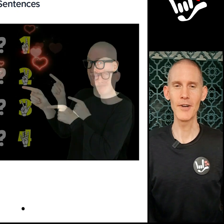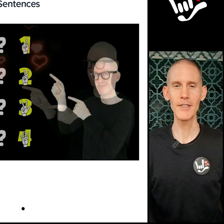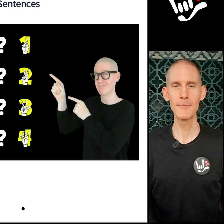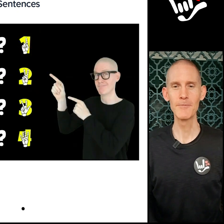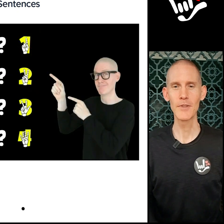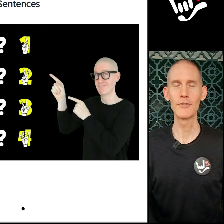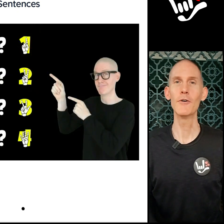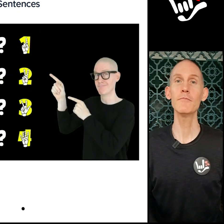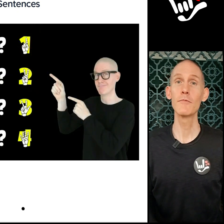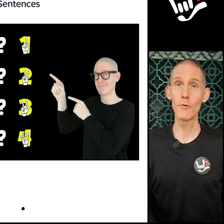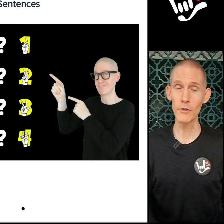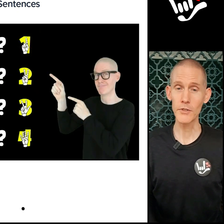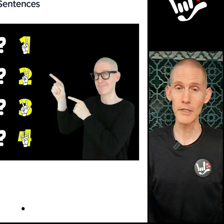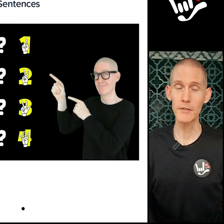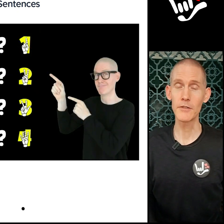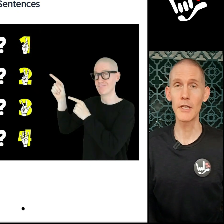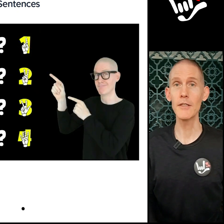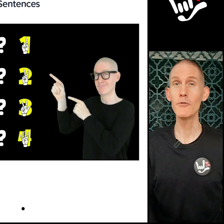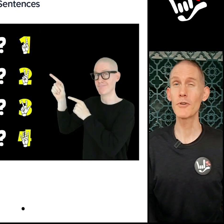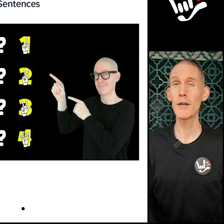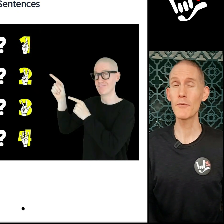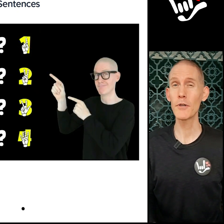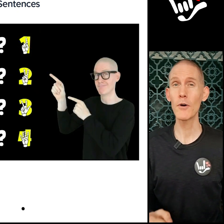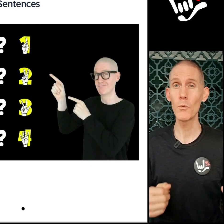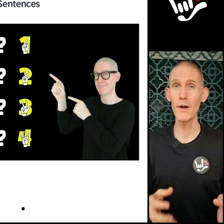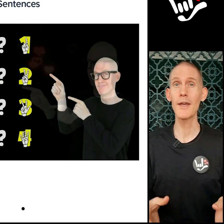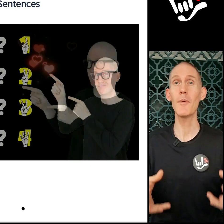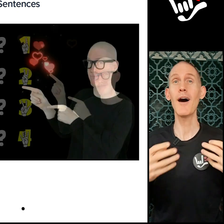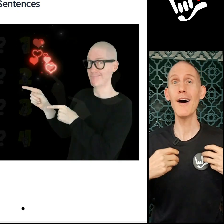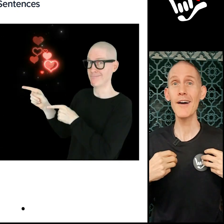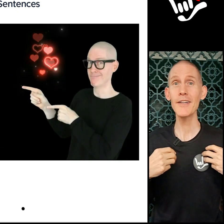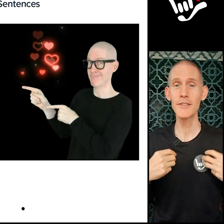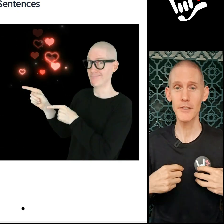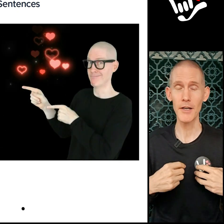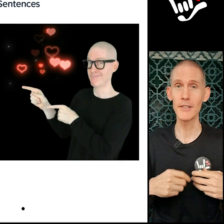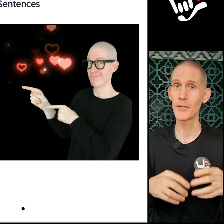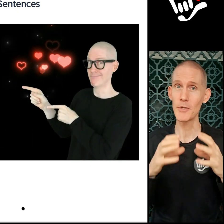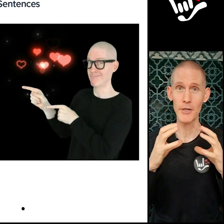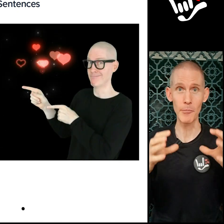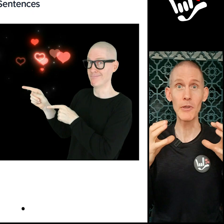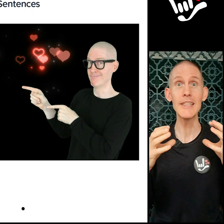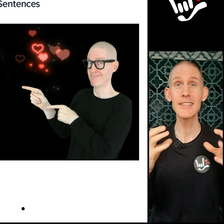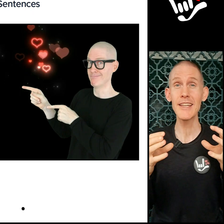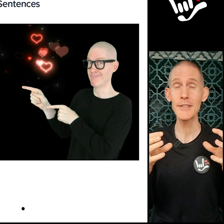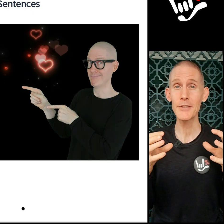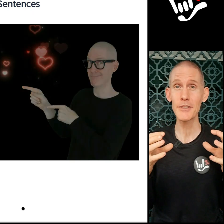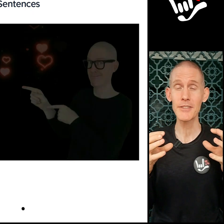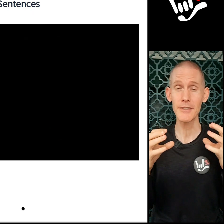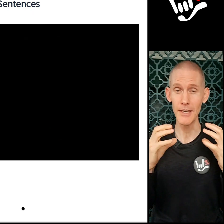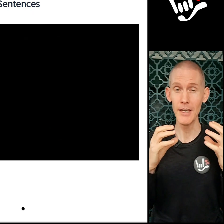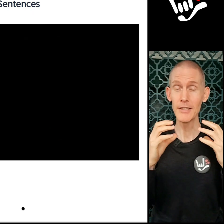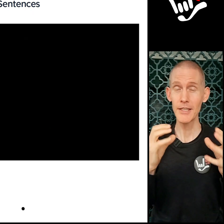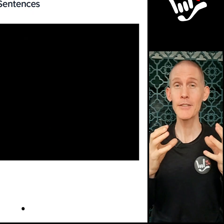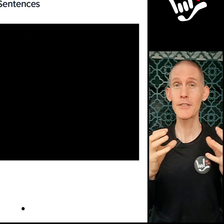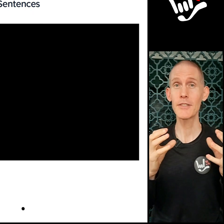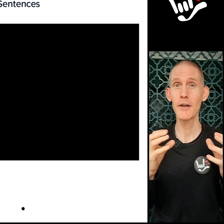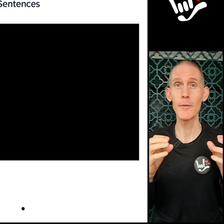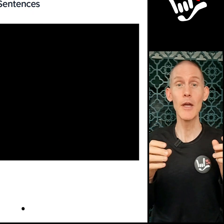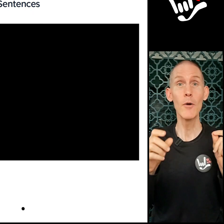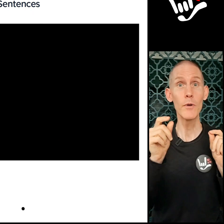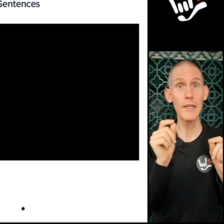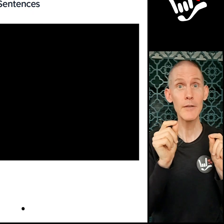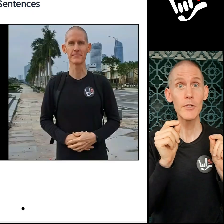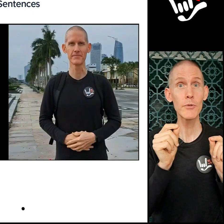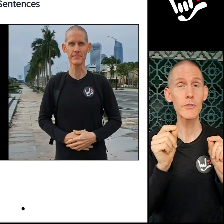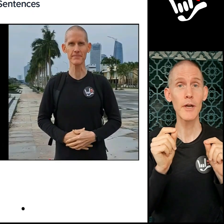All right, so 4 sentences again. You try to figure out what am I signing. It's going to be a complete sentence this